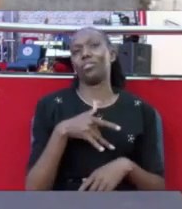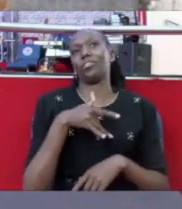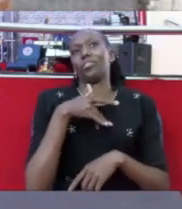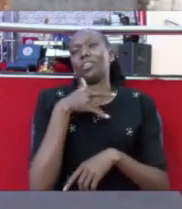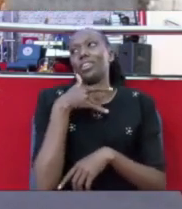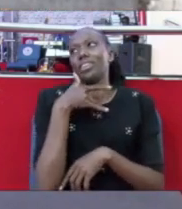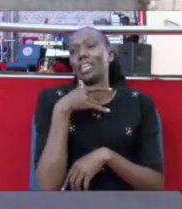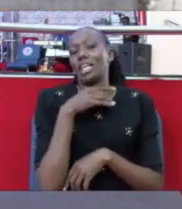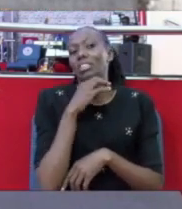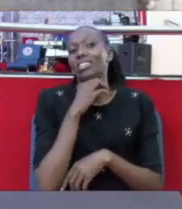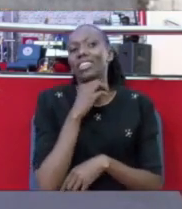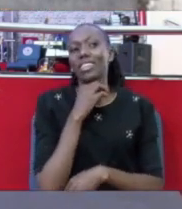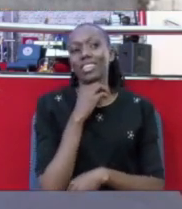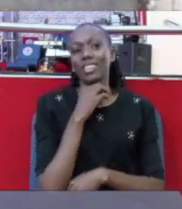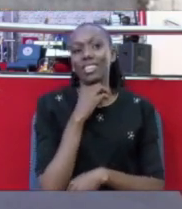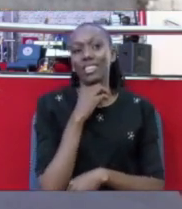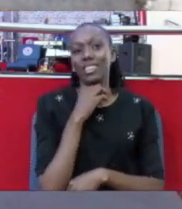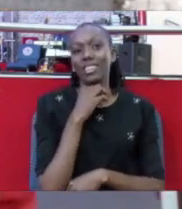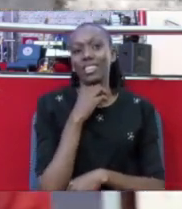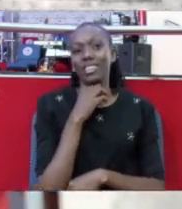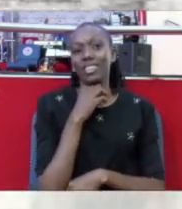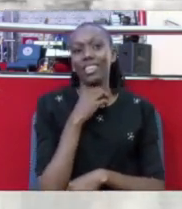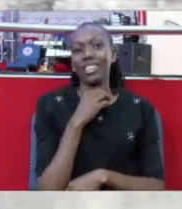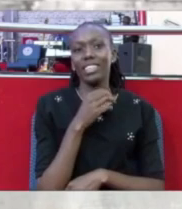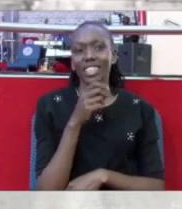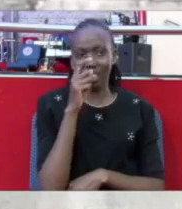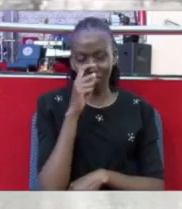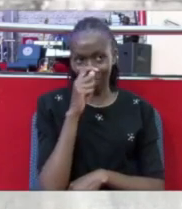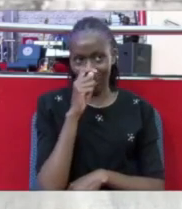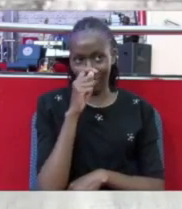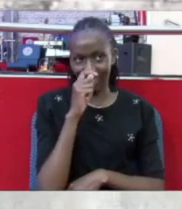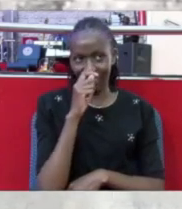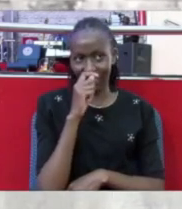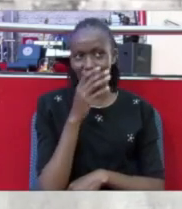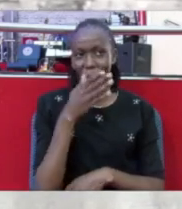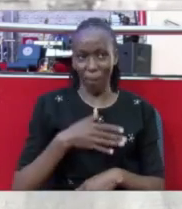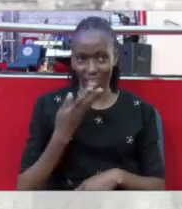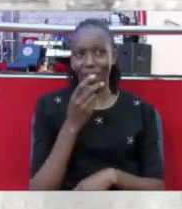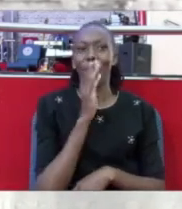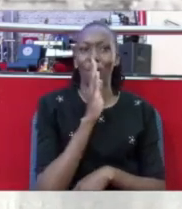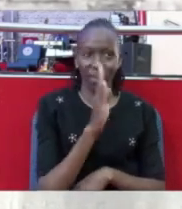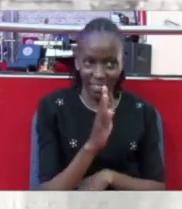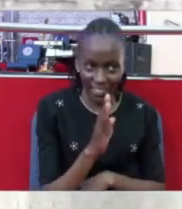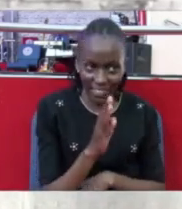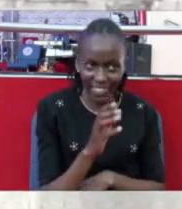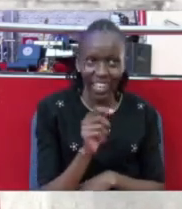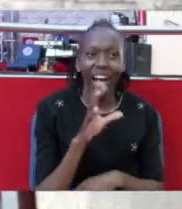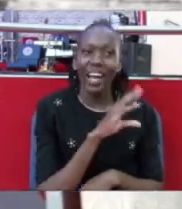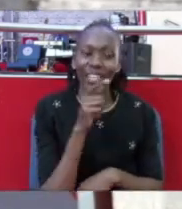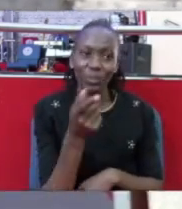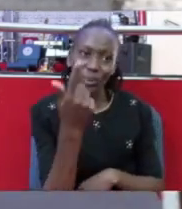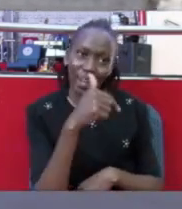Kajei. You will feel it. If you feel jealous about my blessings and you come to me like you